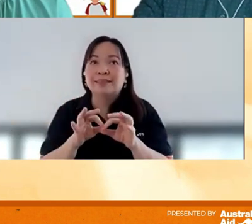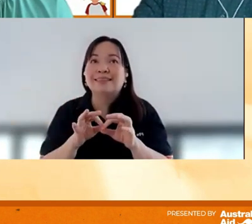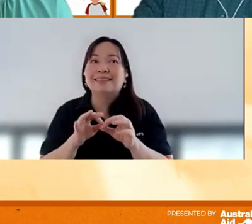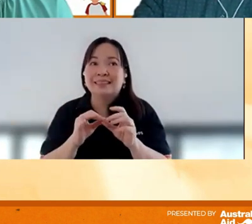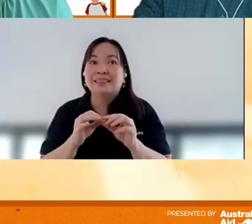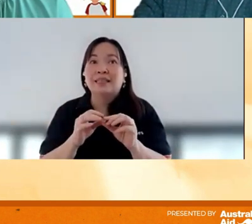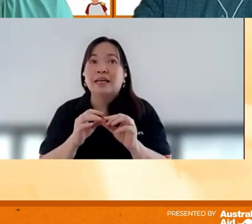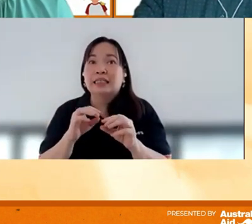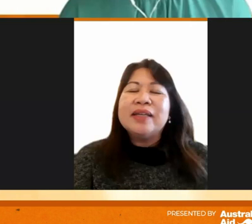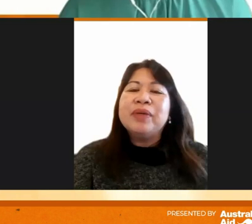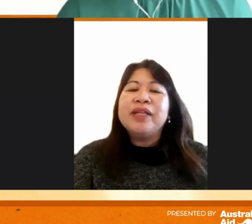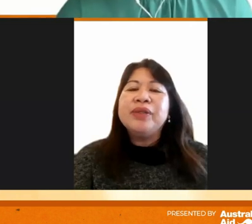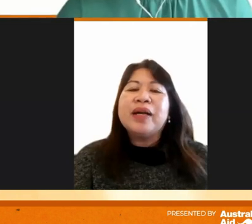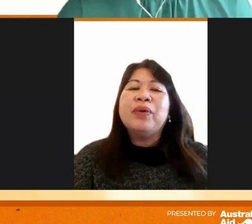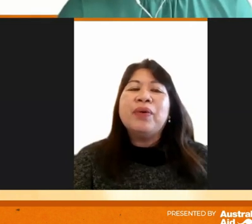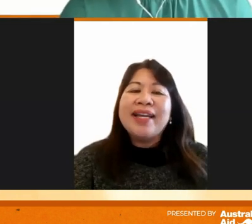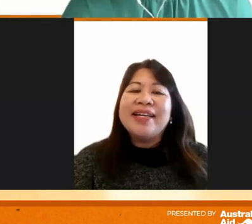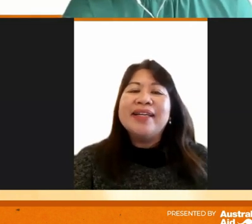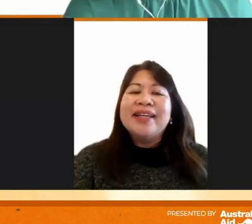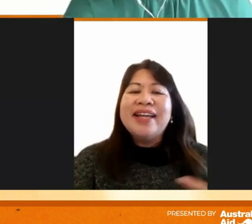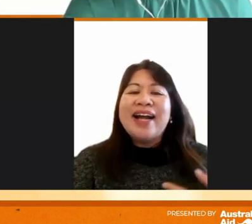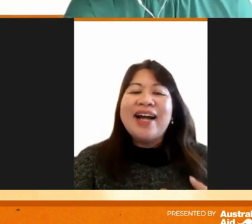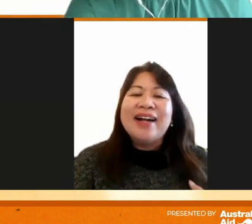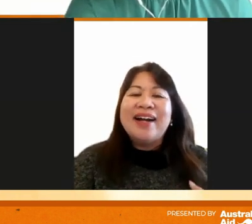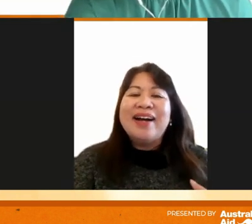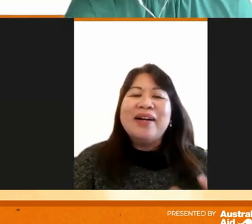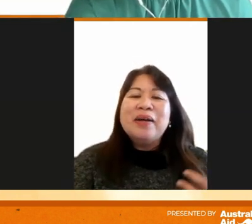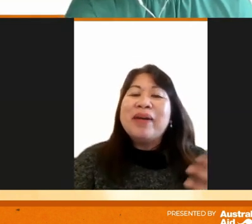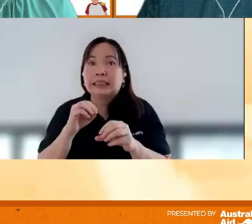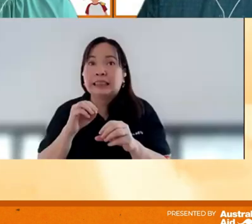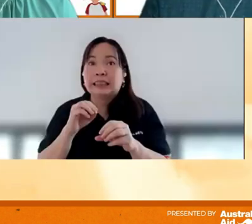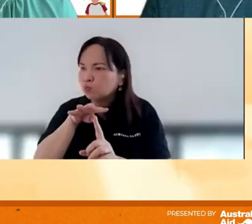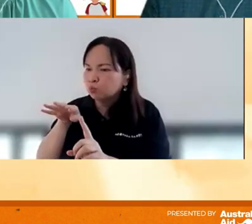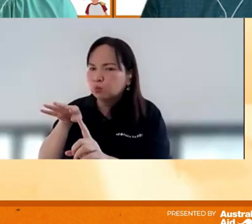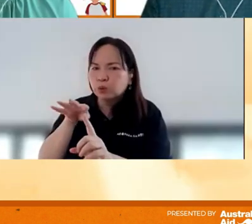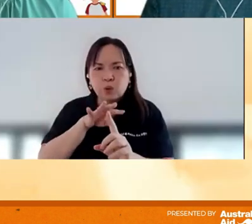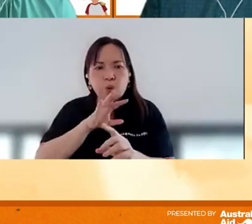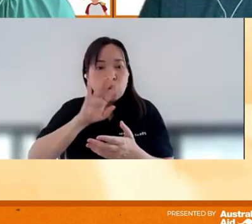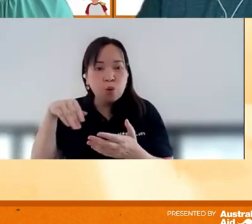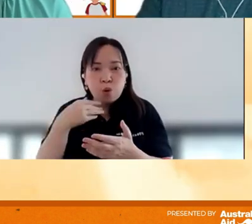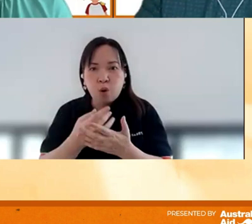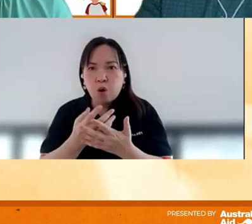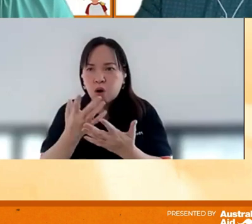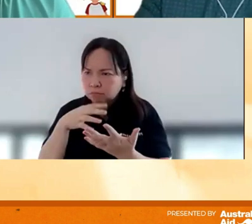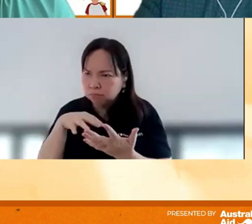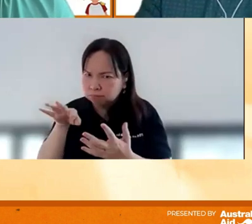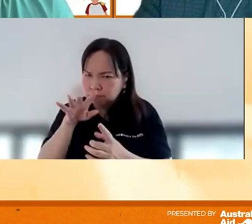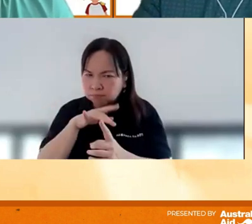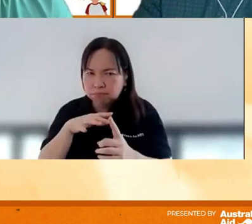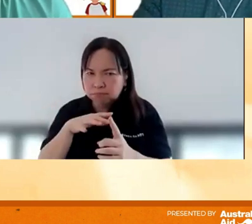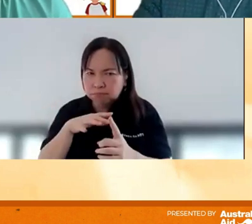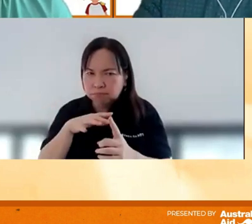ng classroom, nakikita mo rin yung kabuuan ng pag-engage ng bata. So ikaw ang